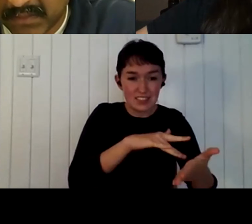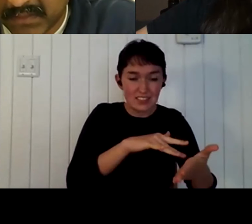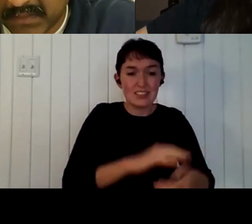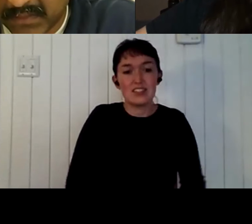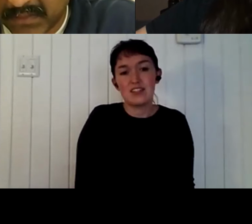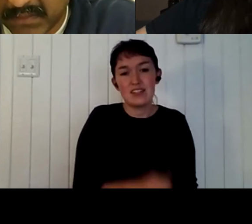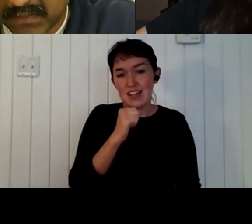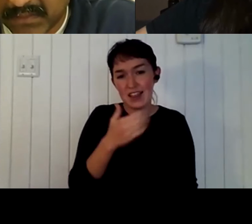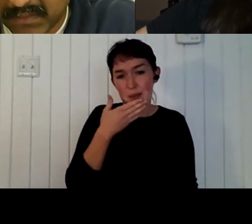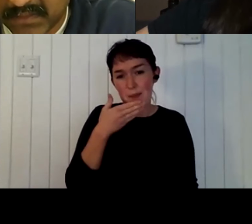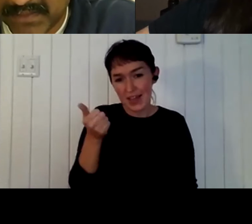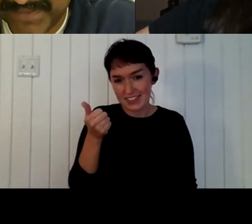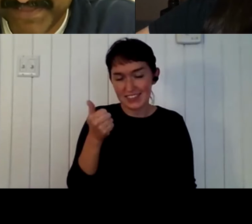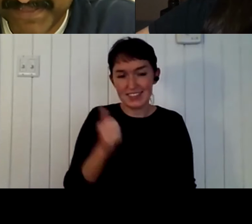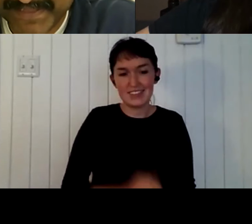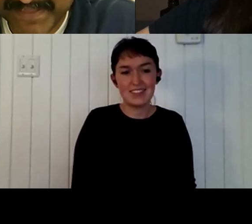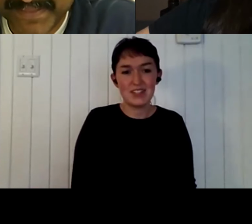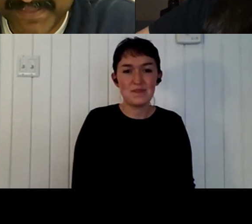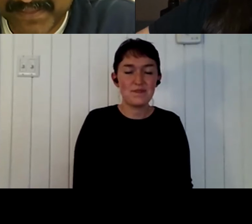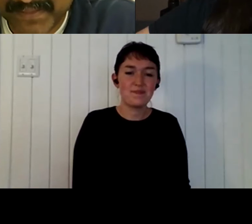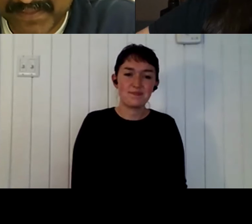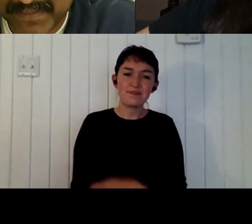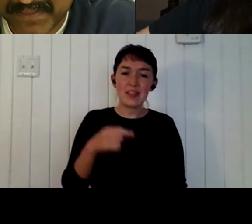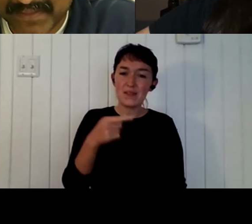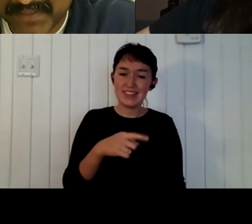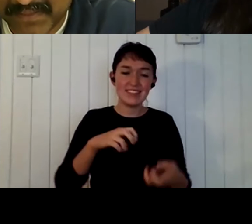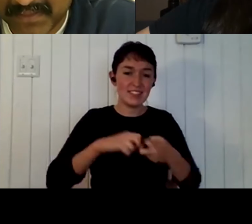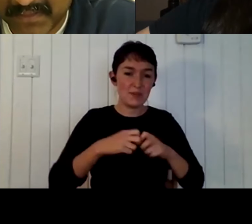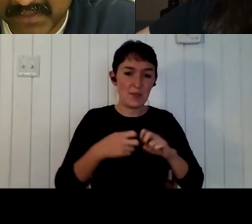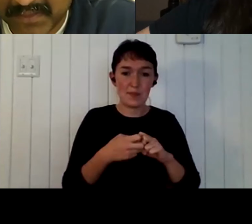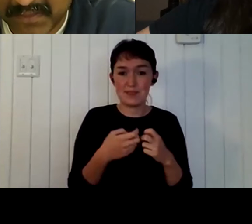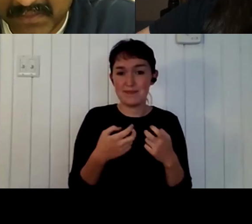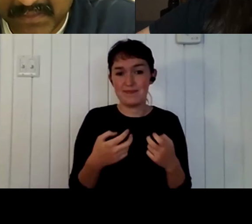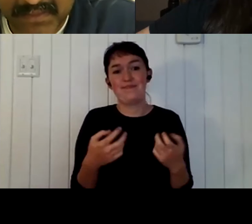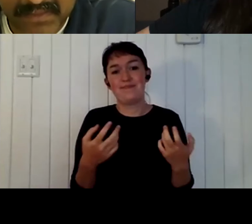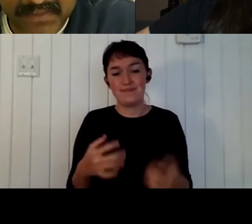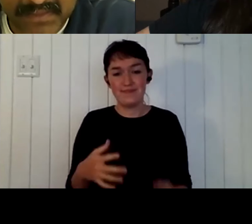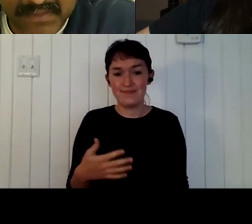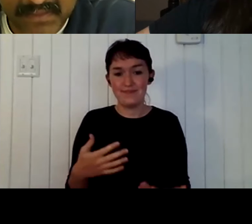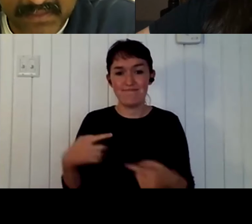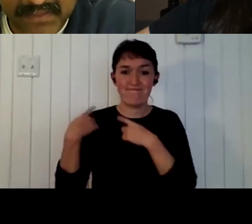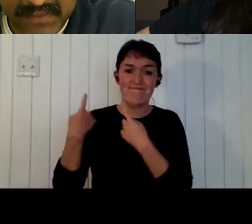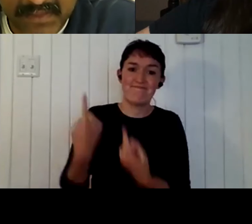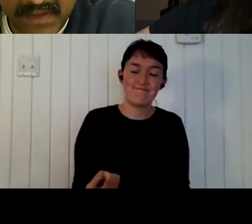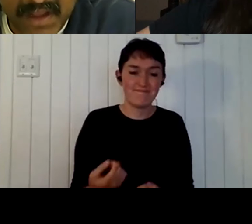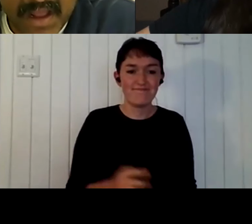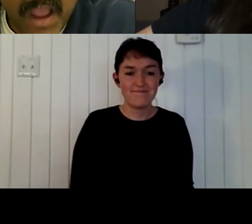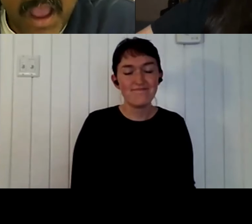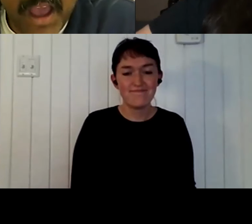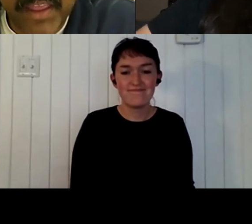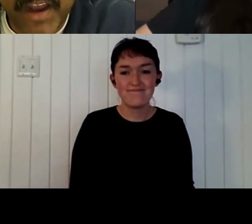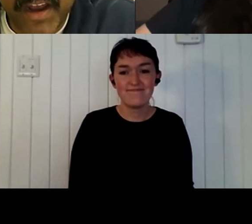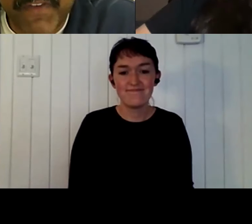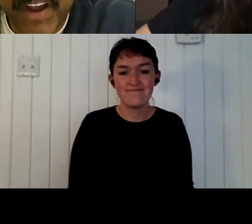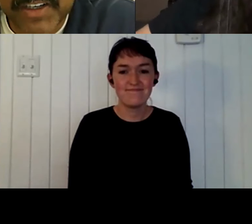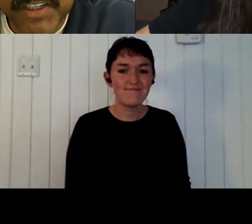great solutions. I think this is a problem that's been, forever, but yeah. Awesome. Thank